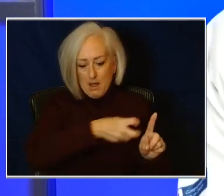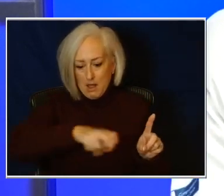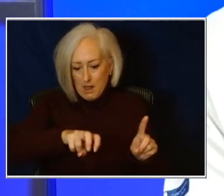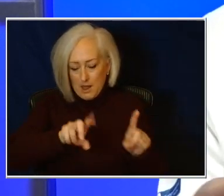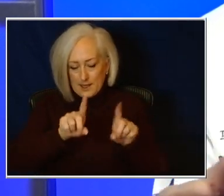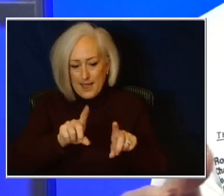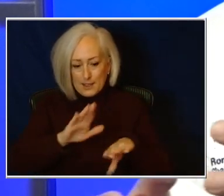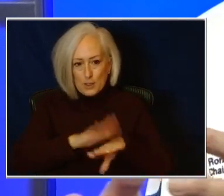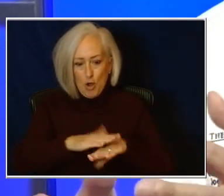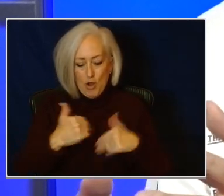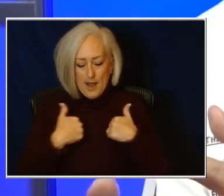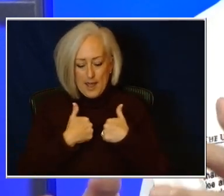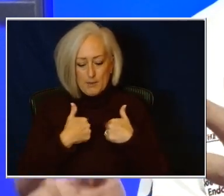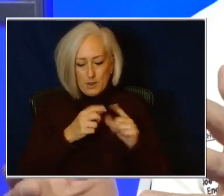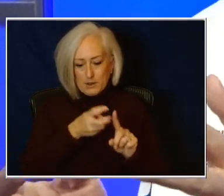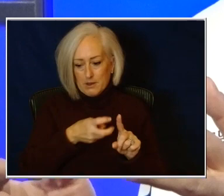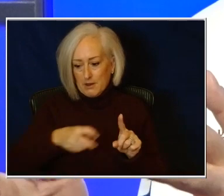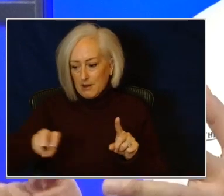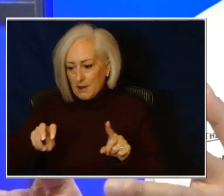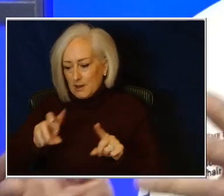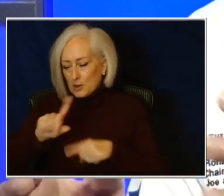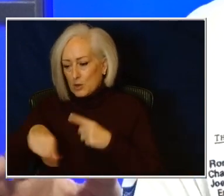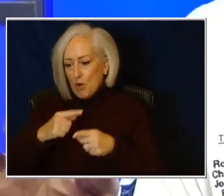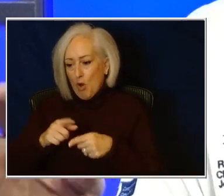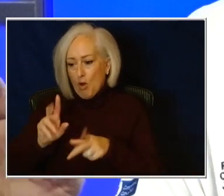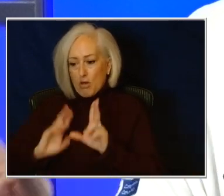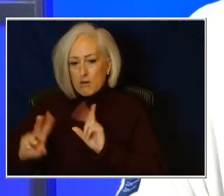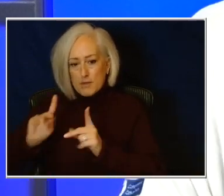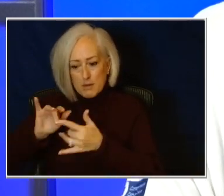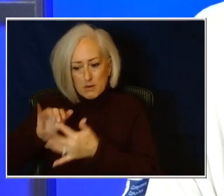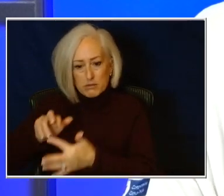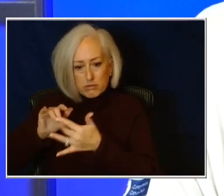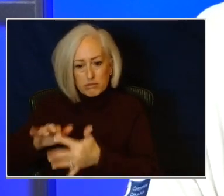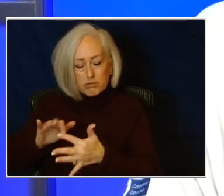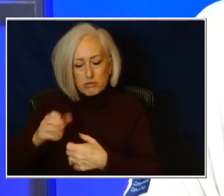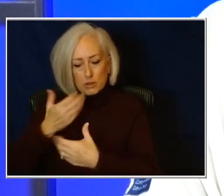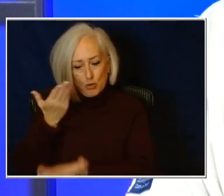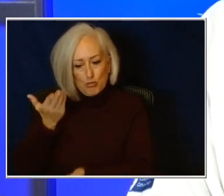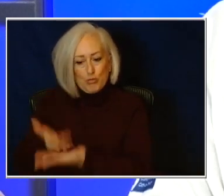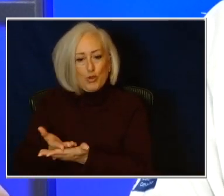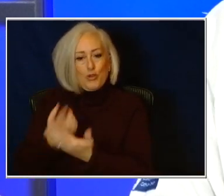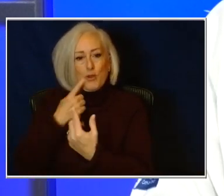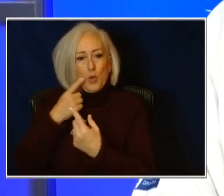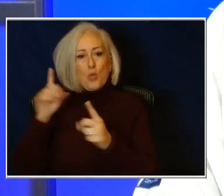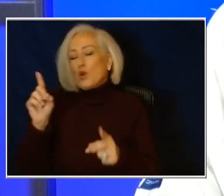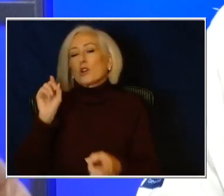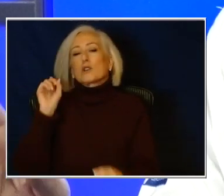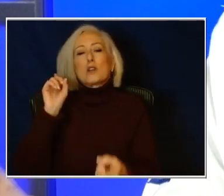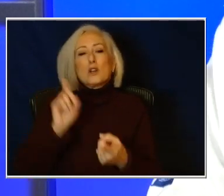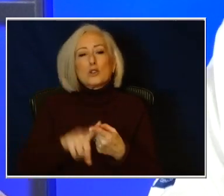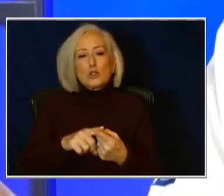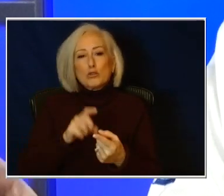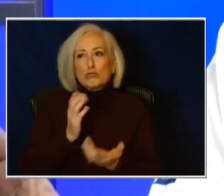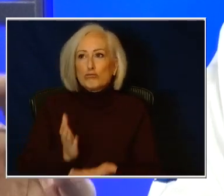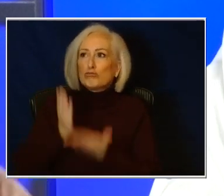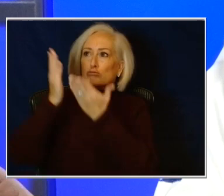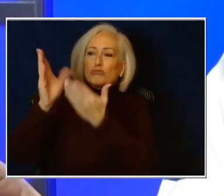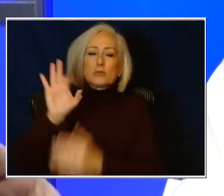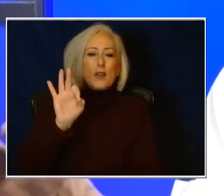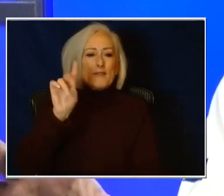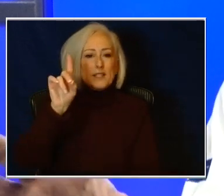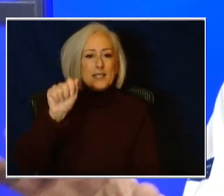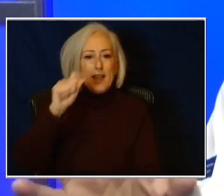then all the clinical trials we need to do that to prove that it works, to then make it to FDA approval to